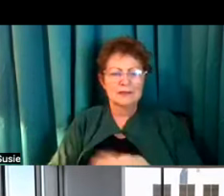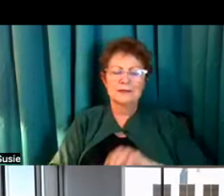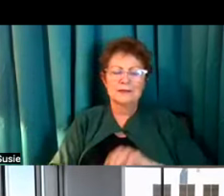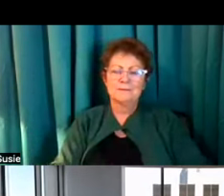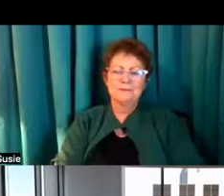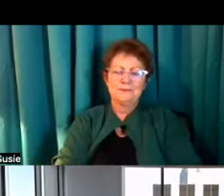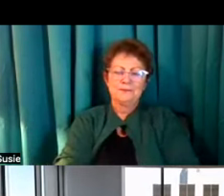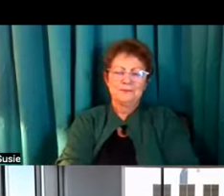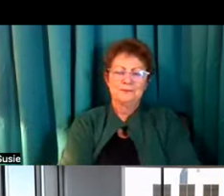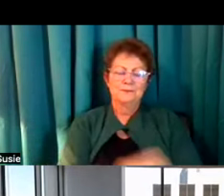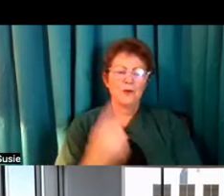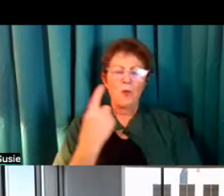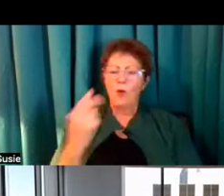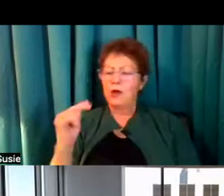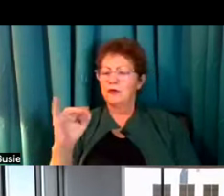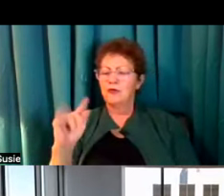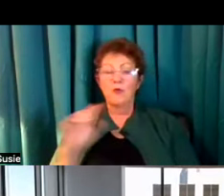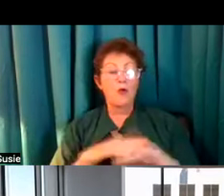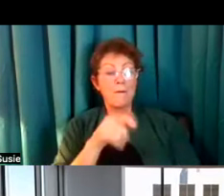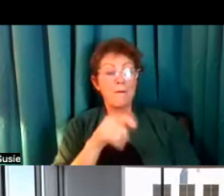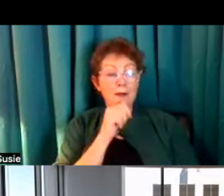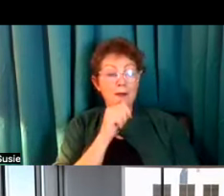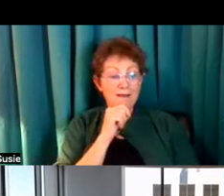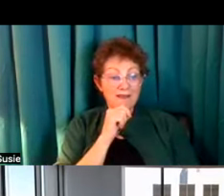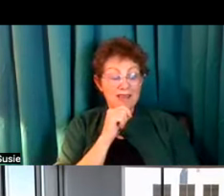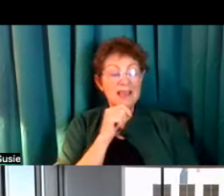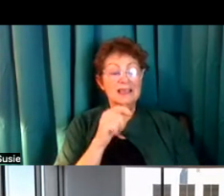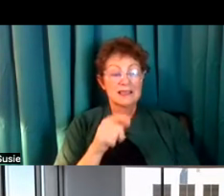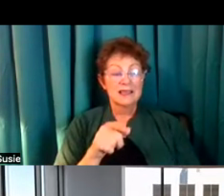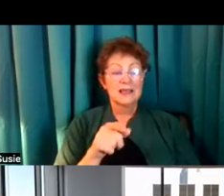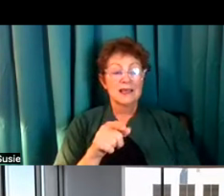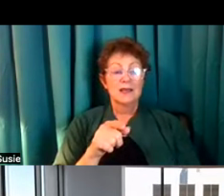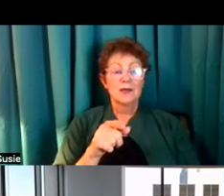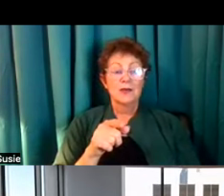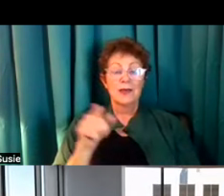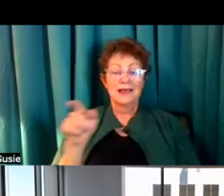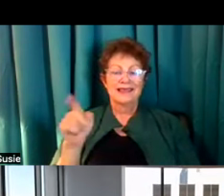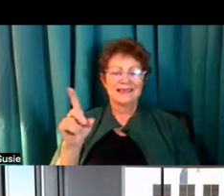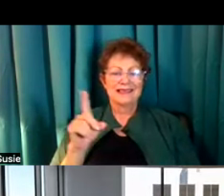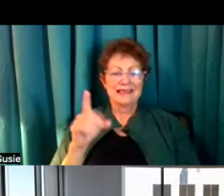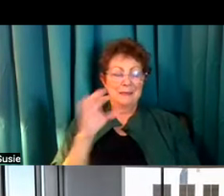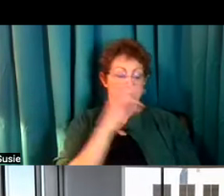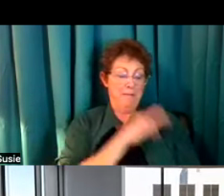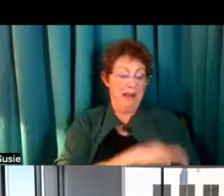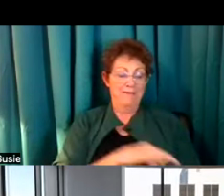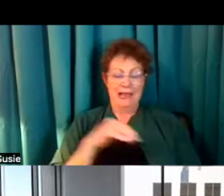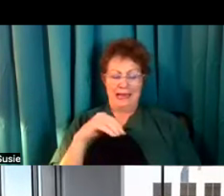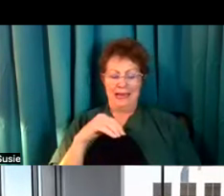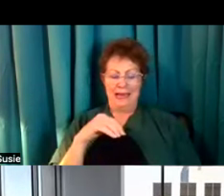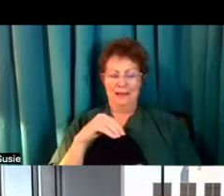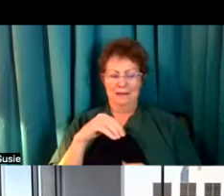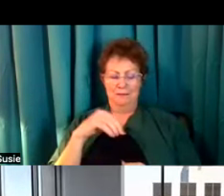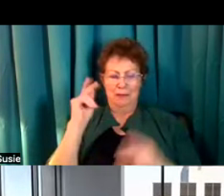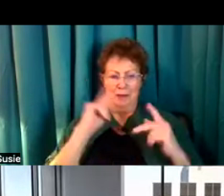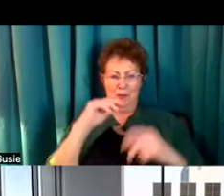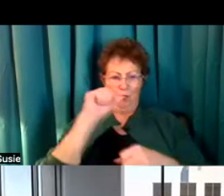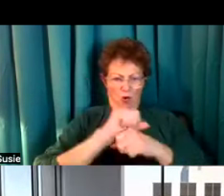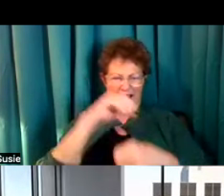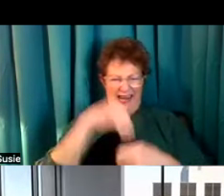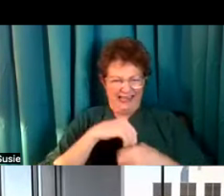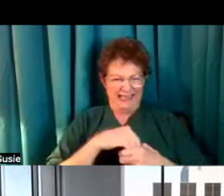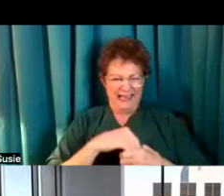One just note on the private inurement point, which is, as Dan alluded to, benefiting insiders of the nonprofit. Obviously,